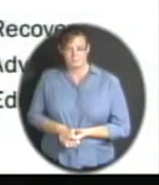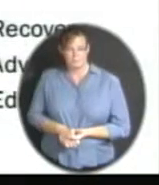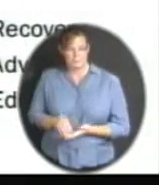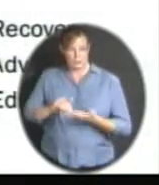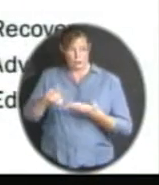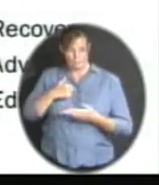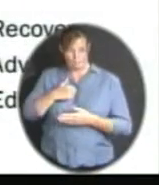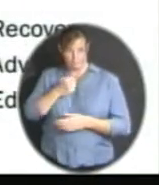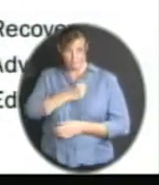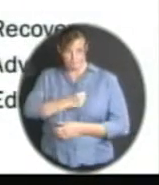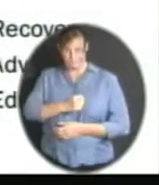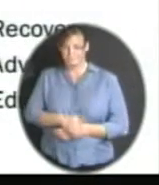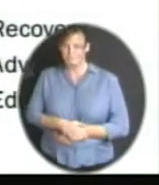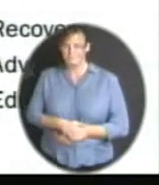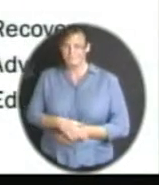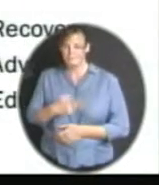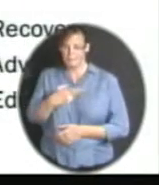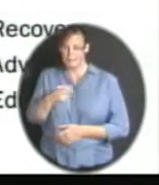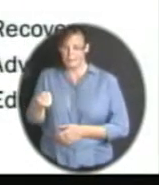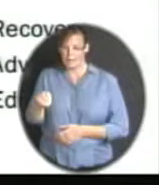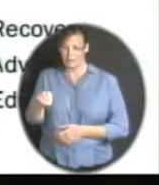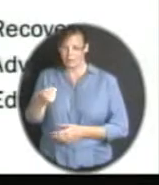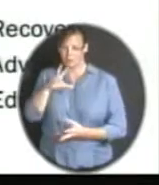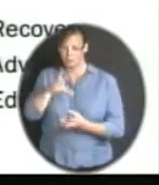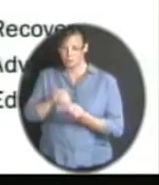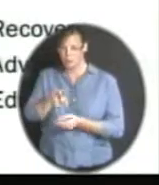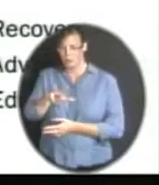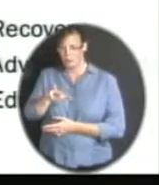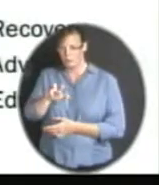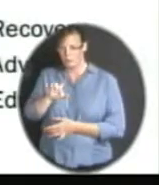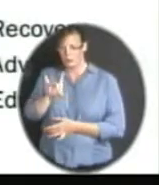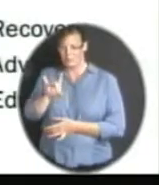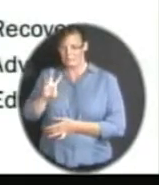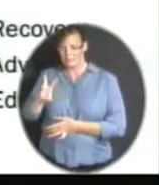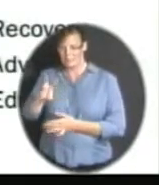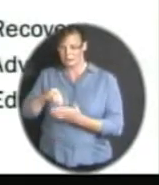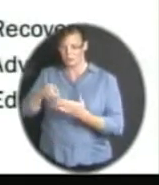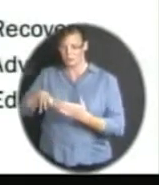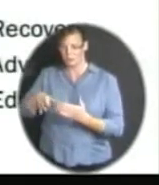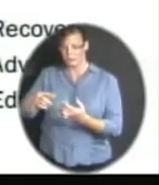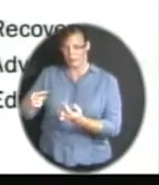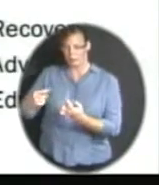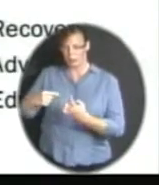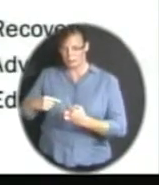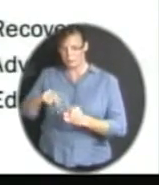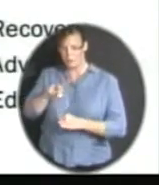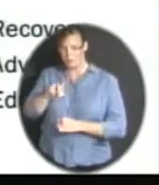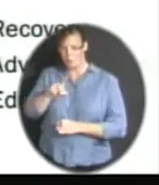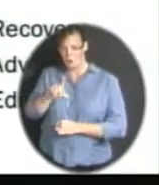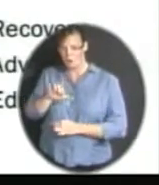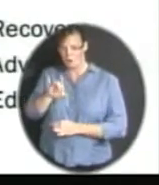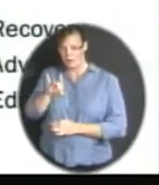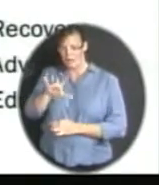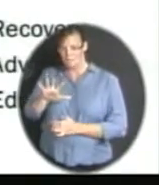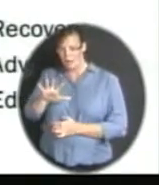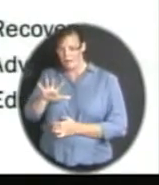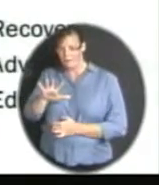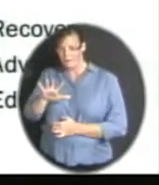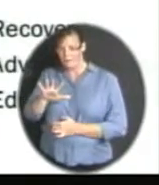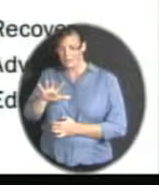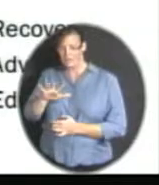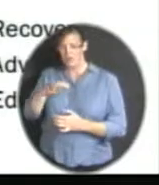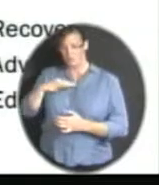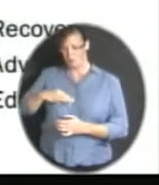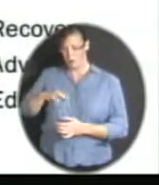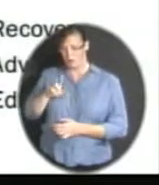Excuse me, sorry. In high school, a total of 386 students participated. 185 participated in